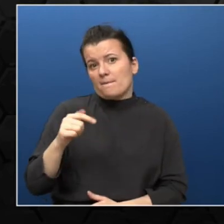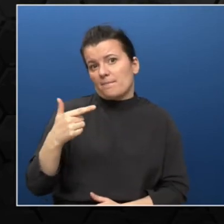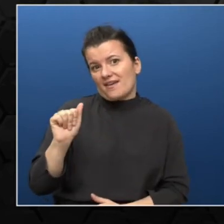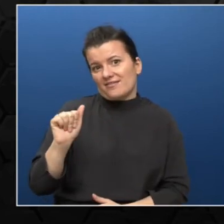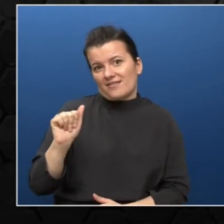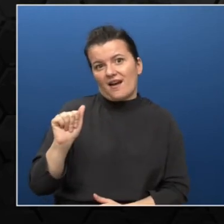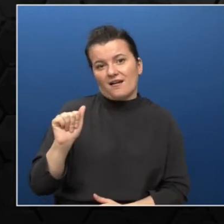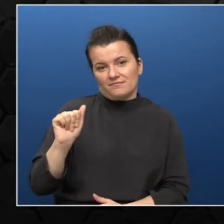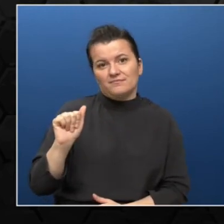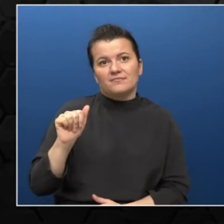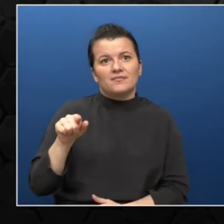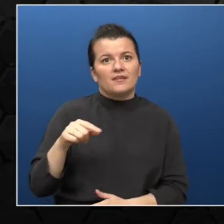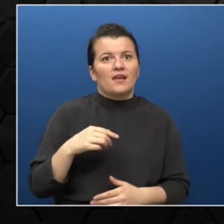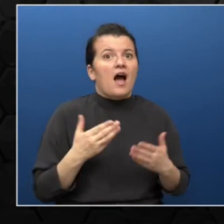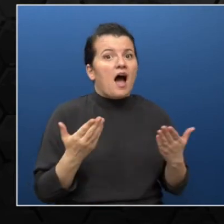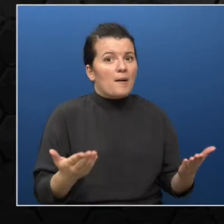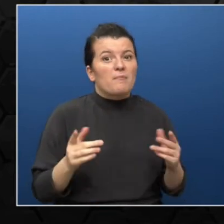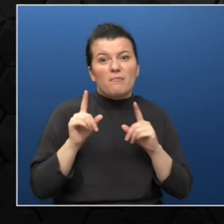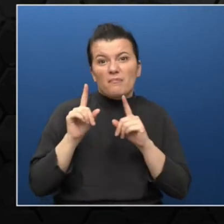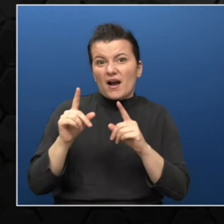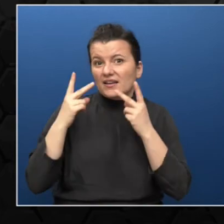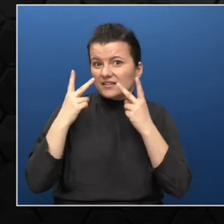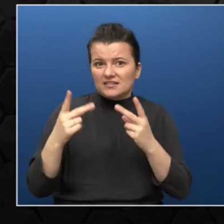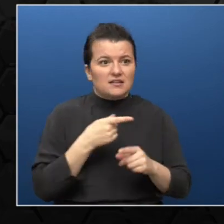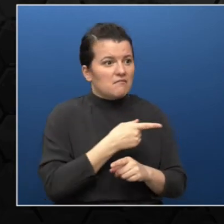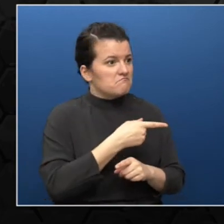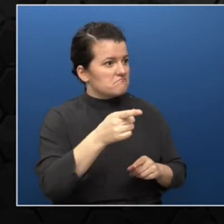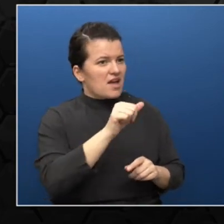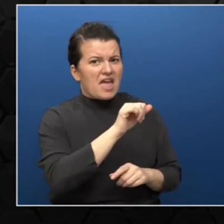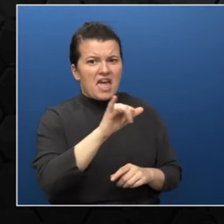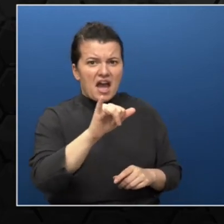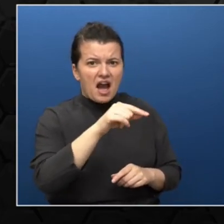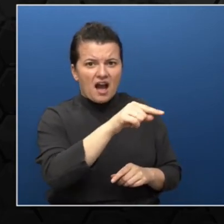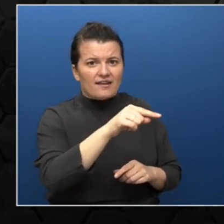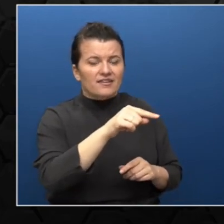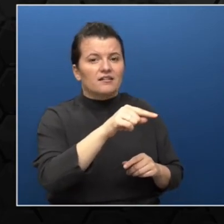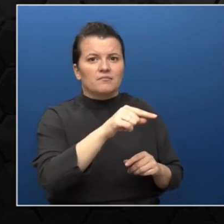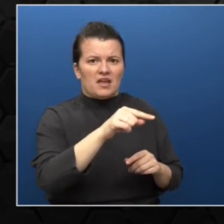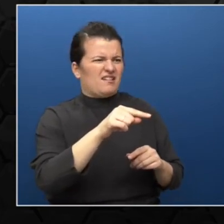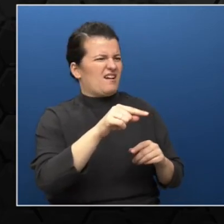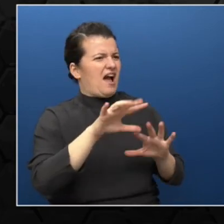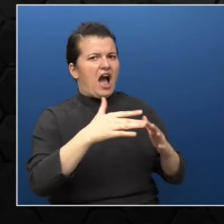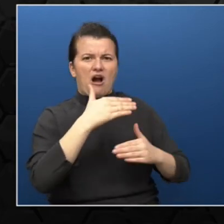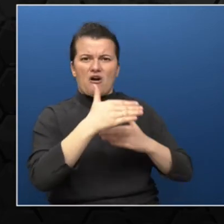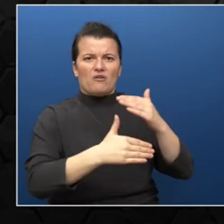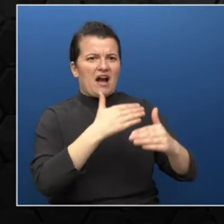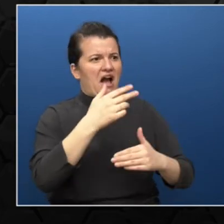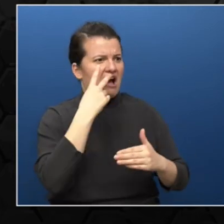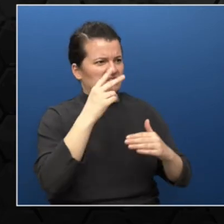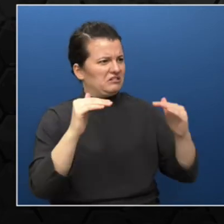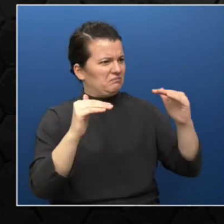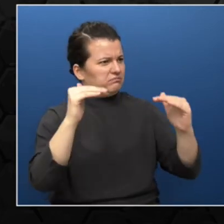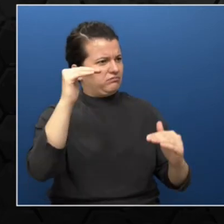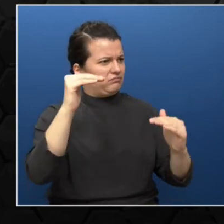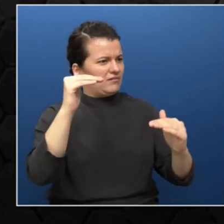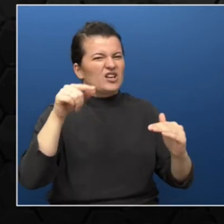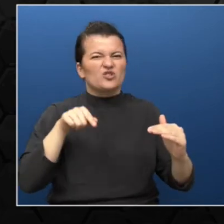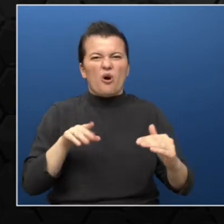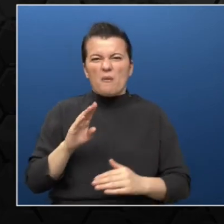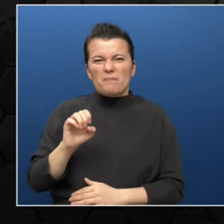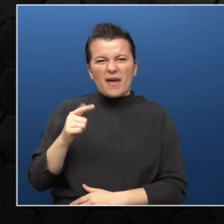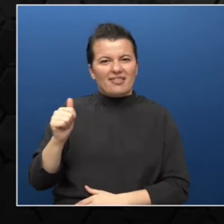worse UIs and worse functioning products in production. So I don't think the beta label is convincing to